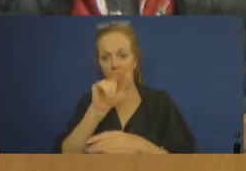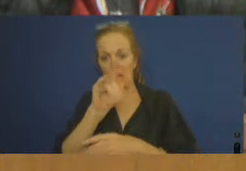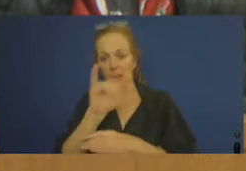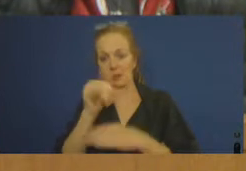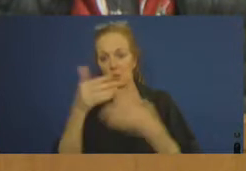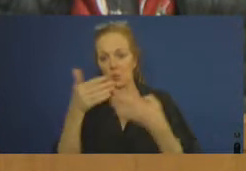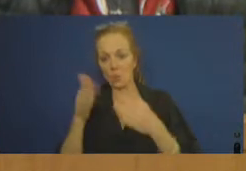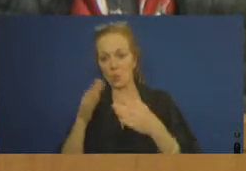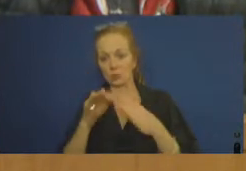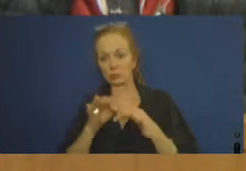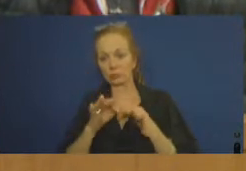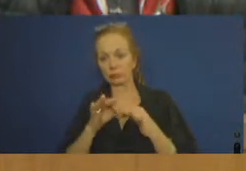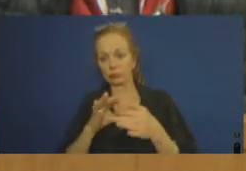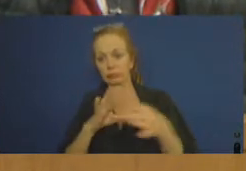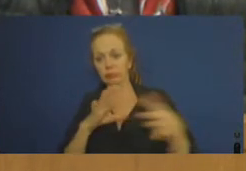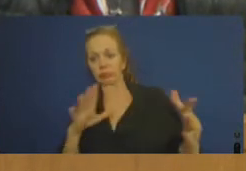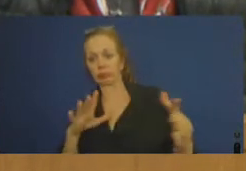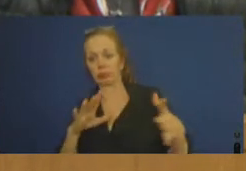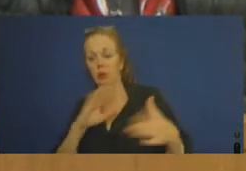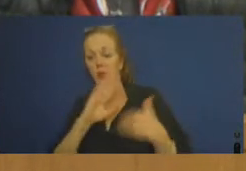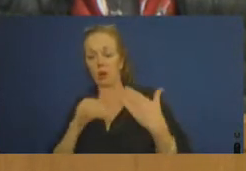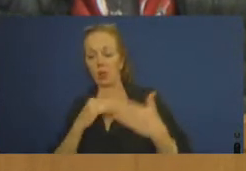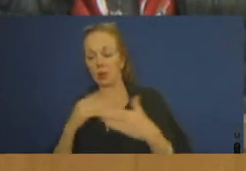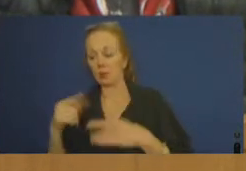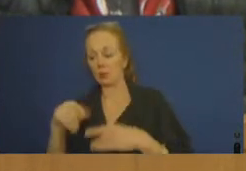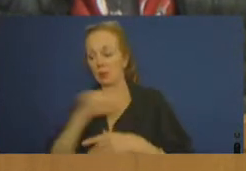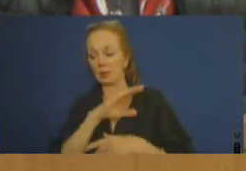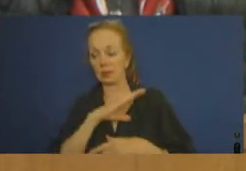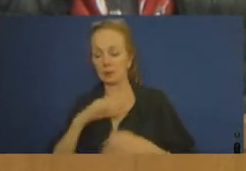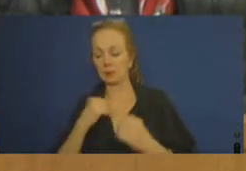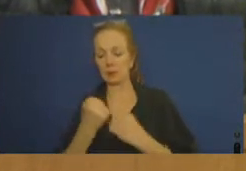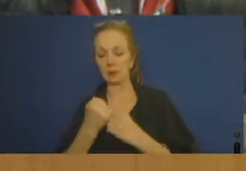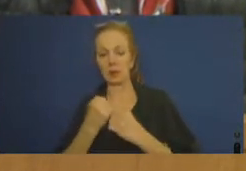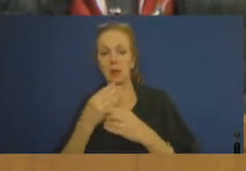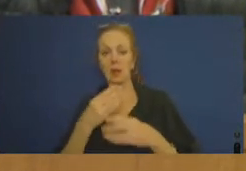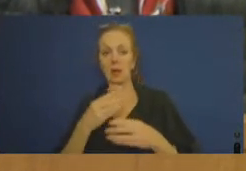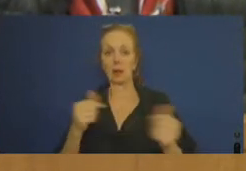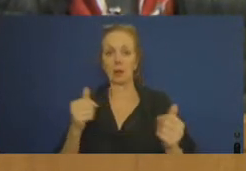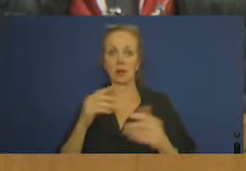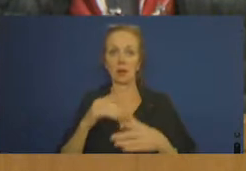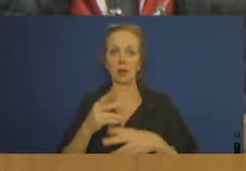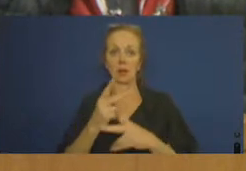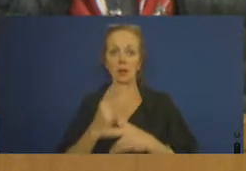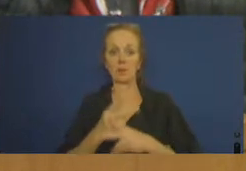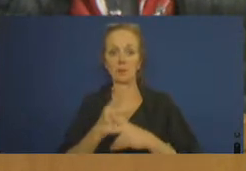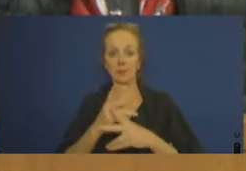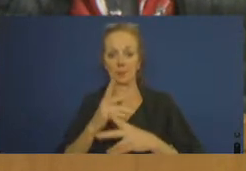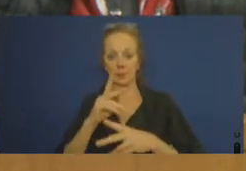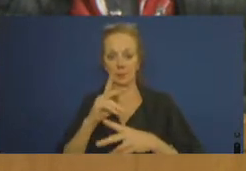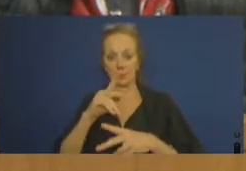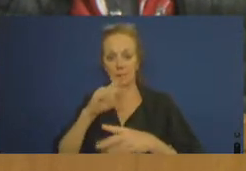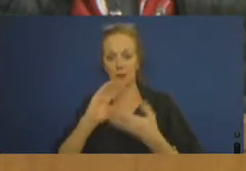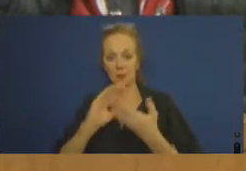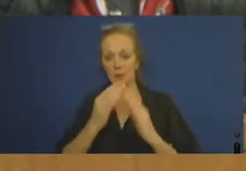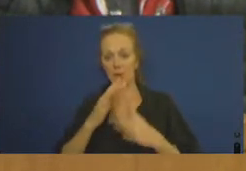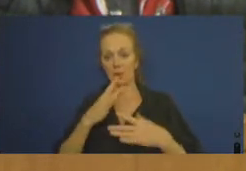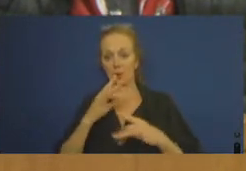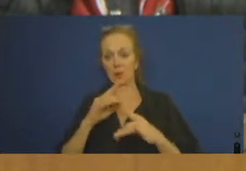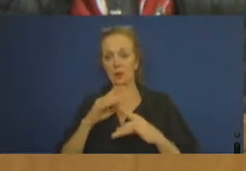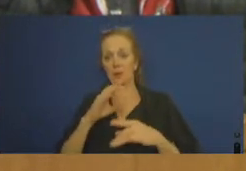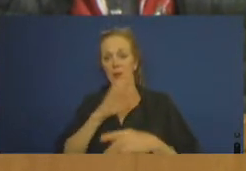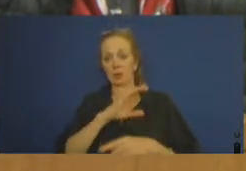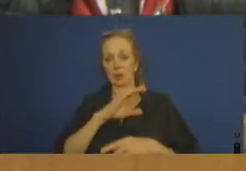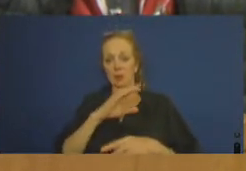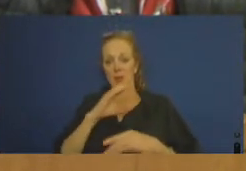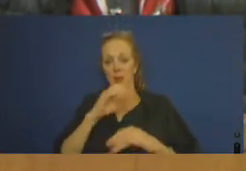a time that all the parties, with council support, can come to a resolution that protects the public interest as well as the commercial property rights of